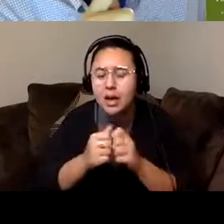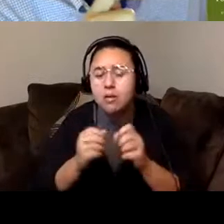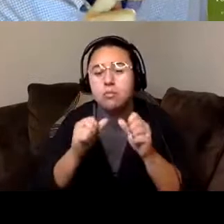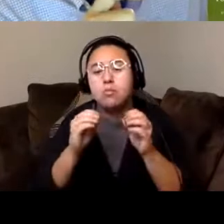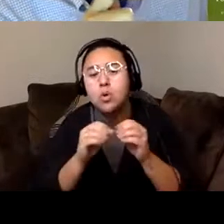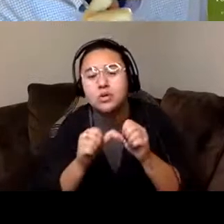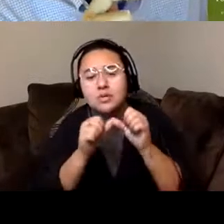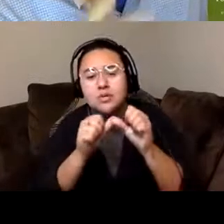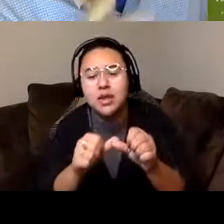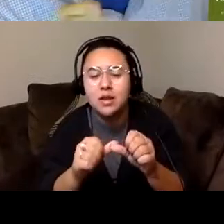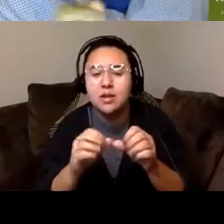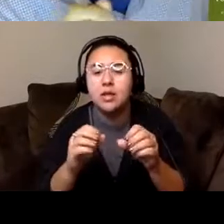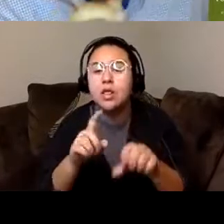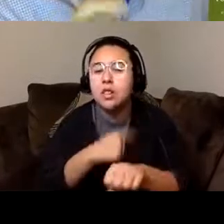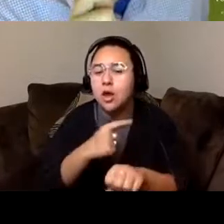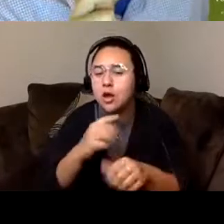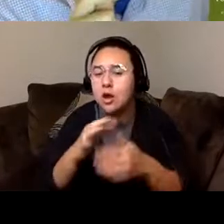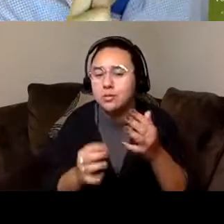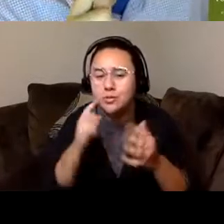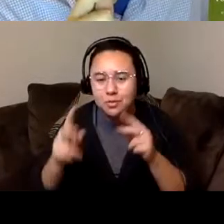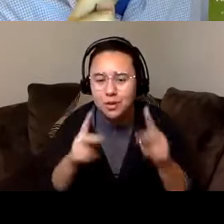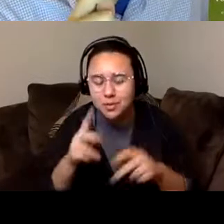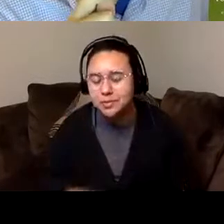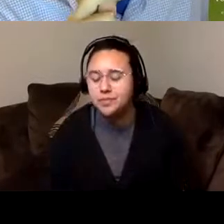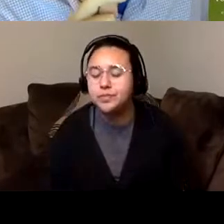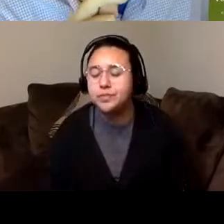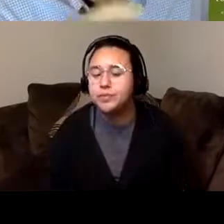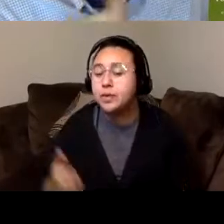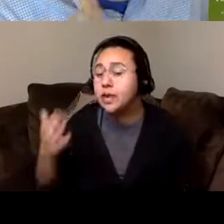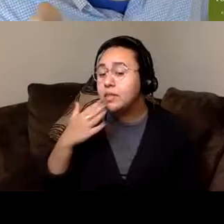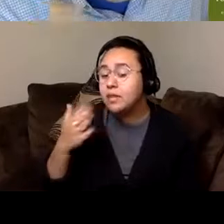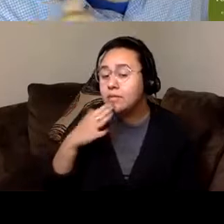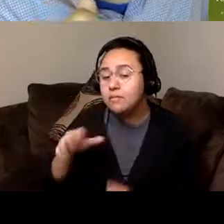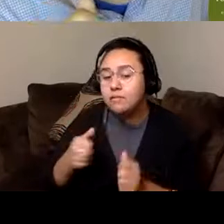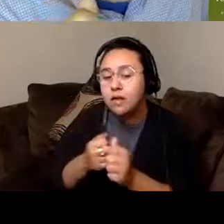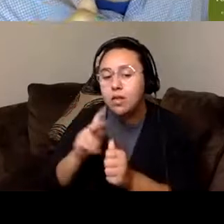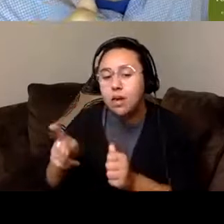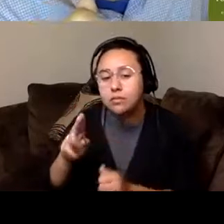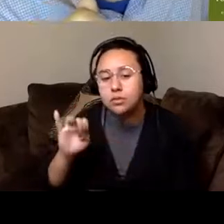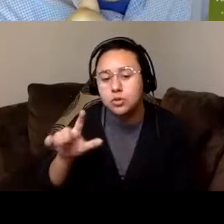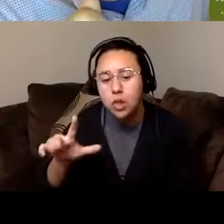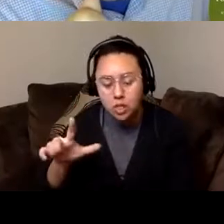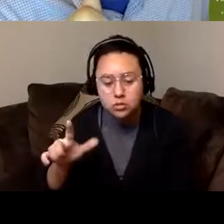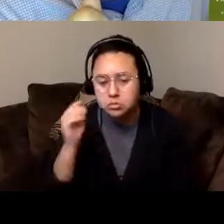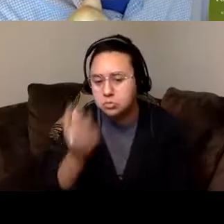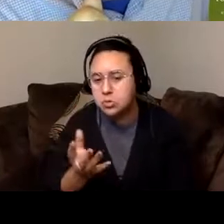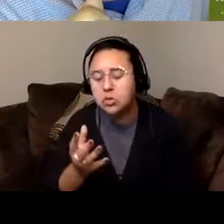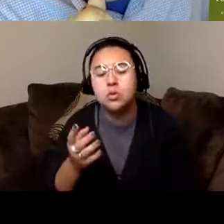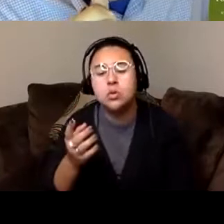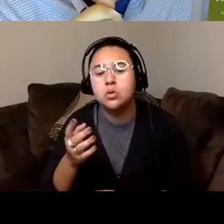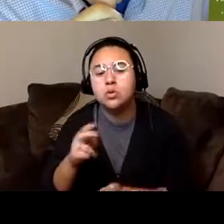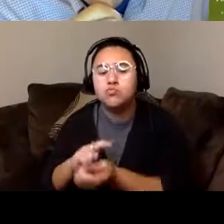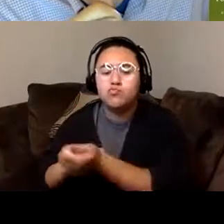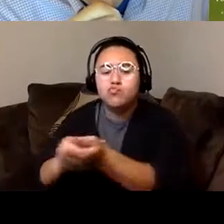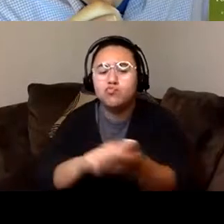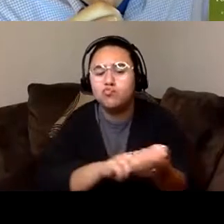thanks. Well, I quick follow up, Joel. Just what's the general feeling from people about your